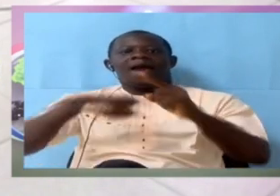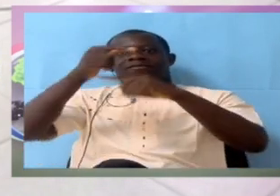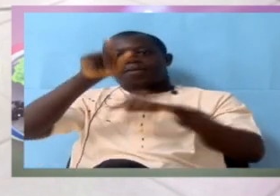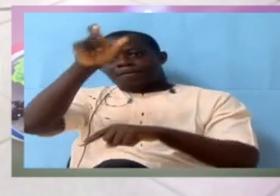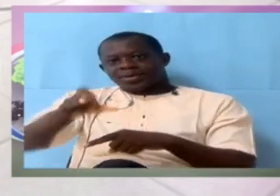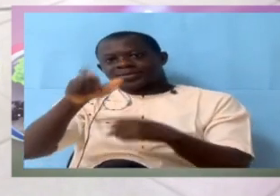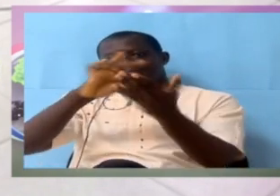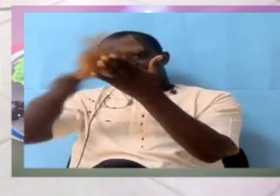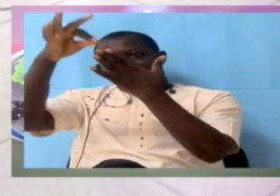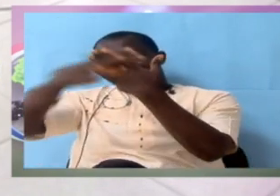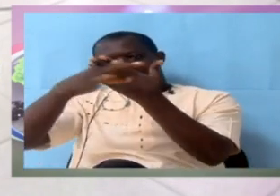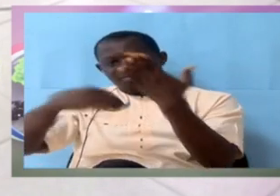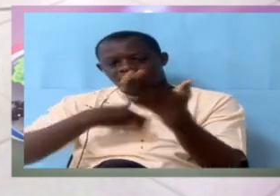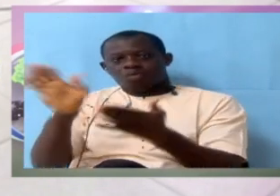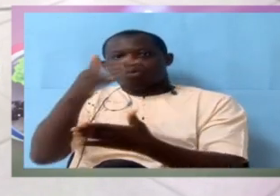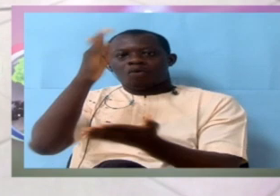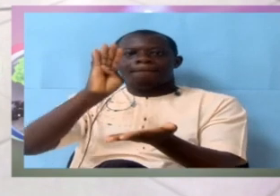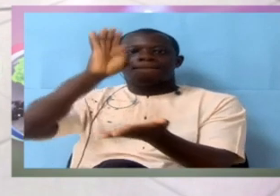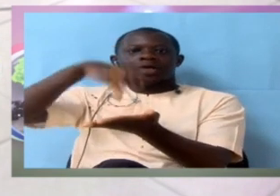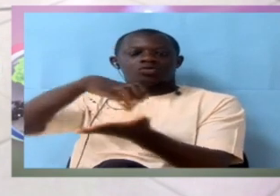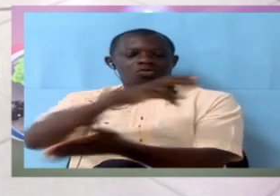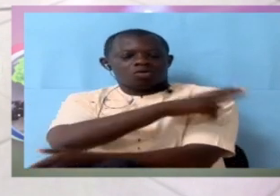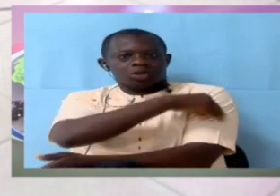Then I was referred to the Banjul hospital.